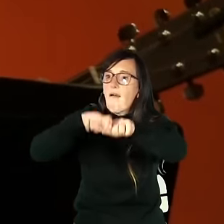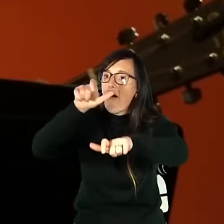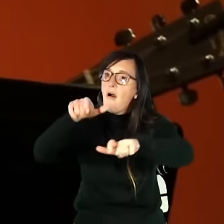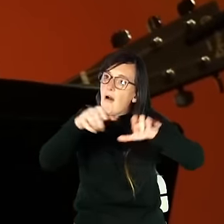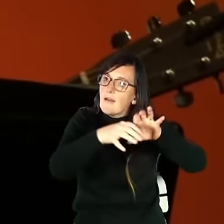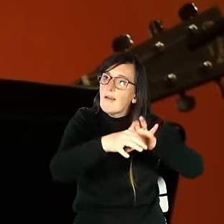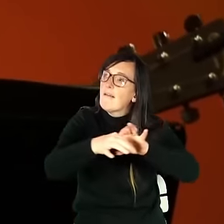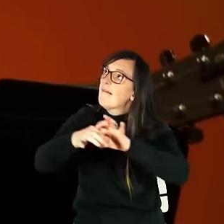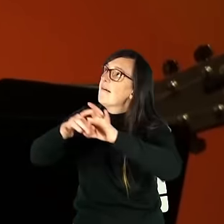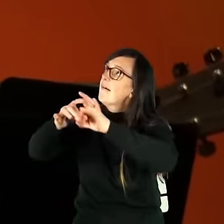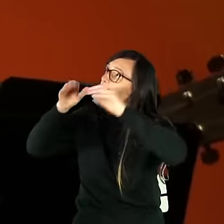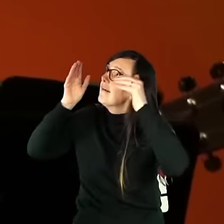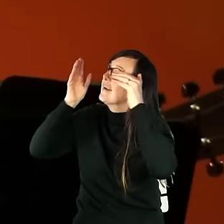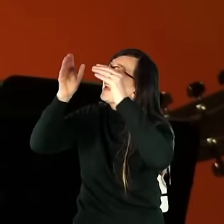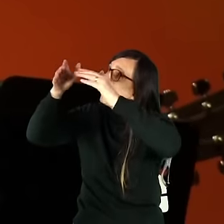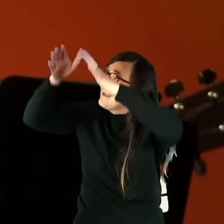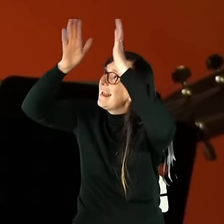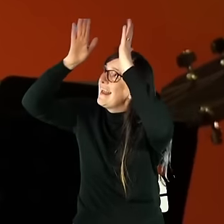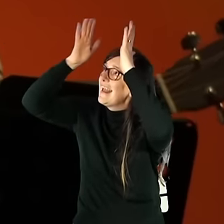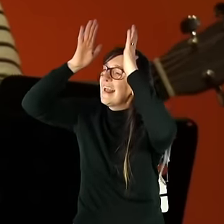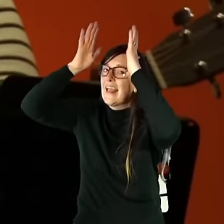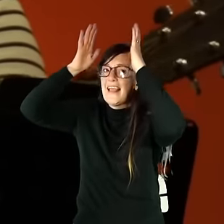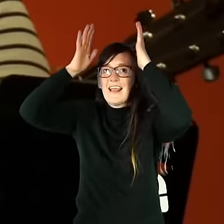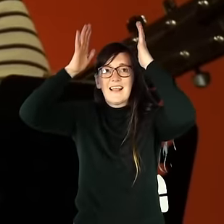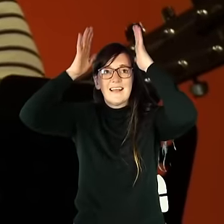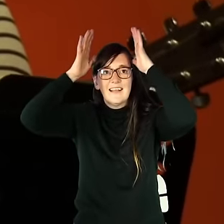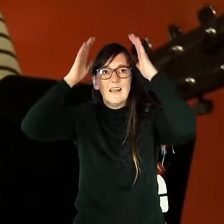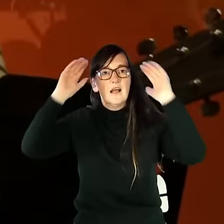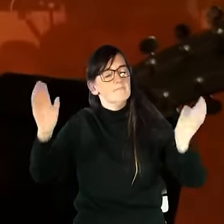Of our God and King,